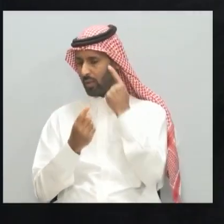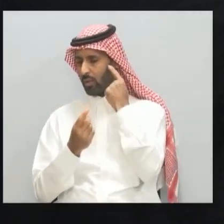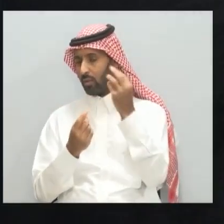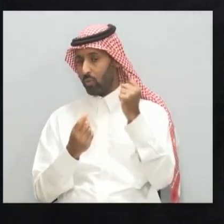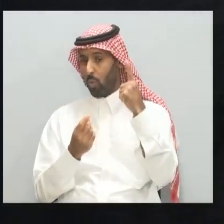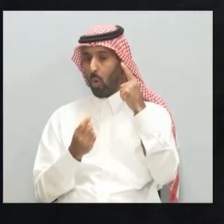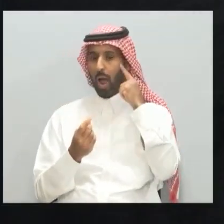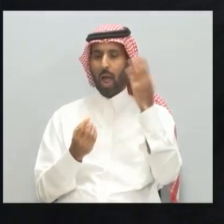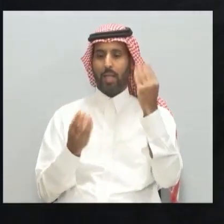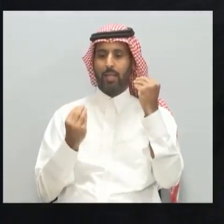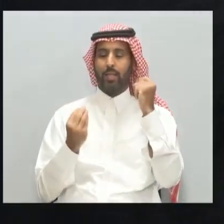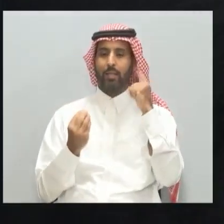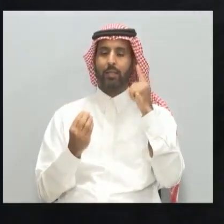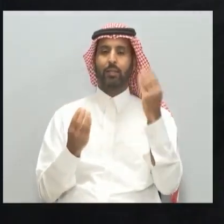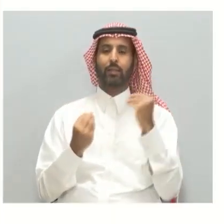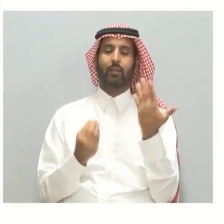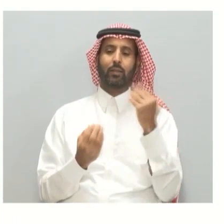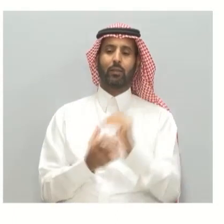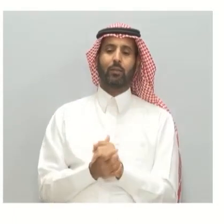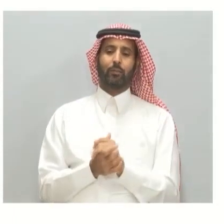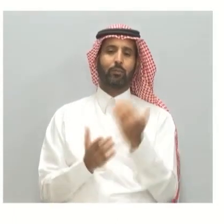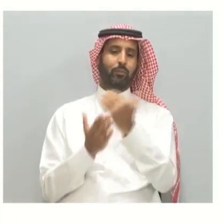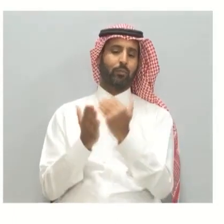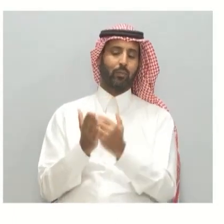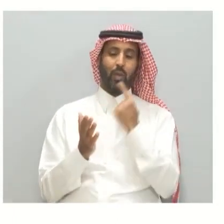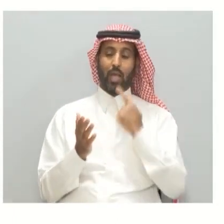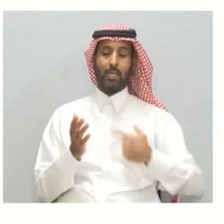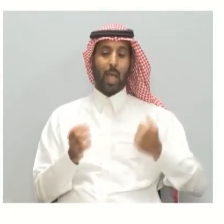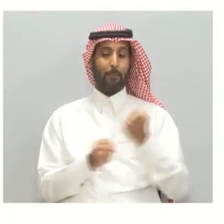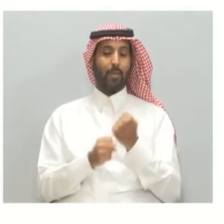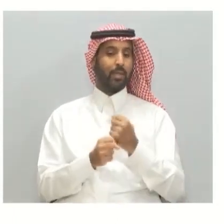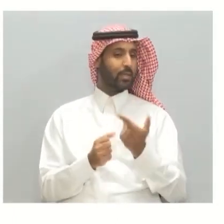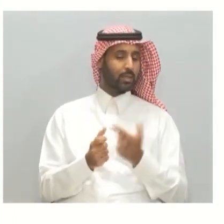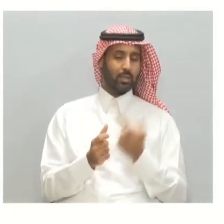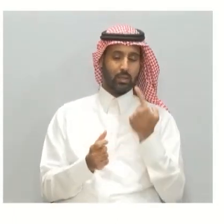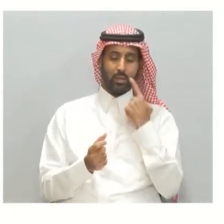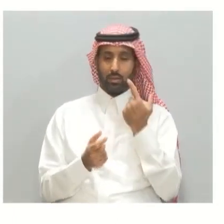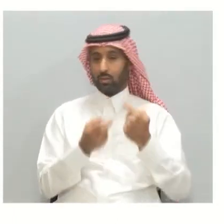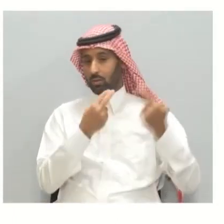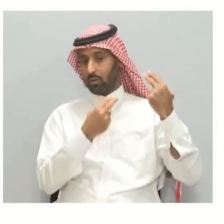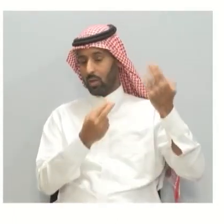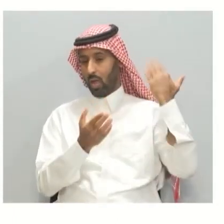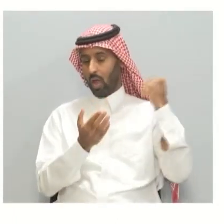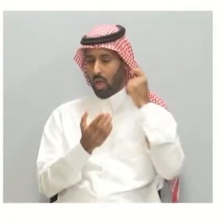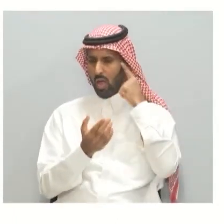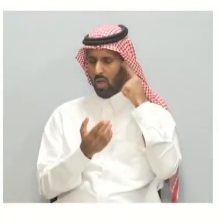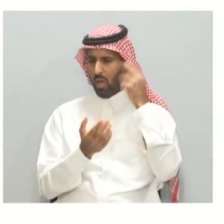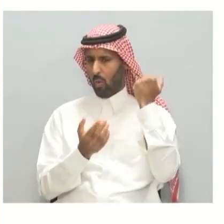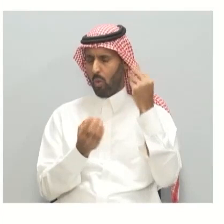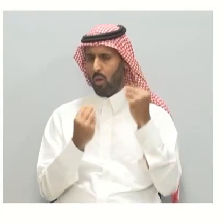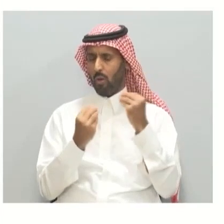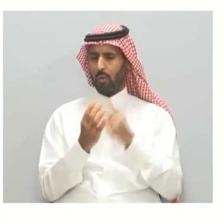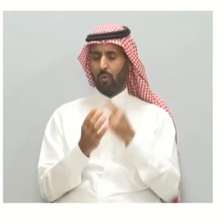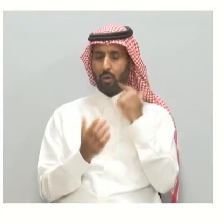the perfect job title for you, job description, important background, the responsibilities in this